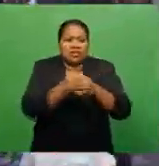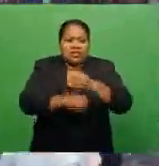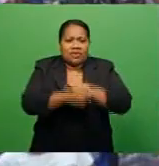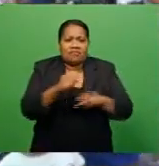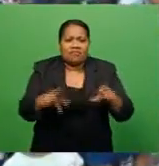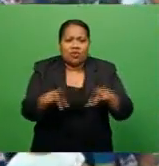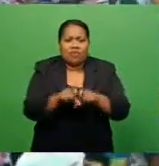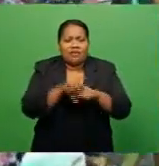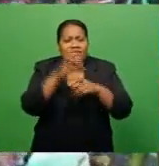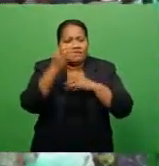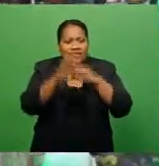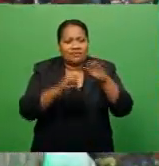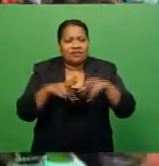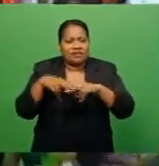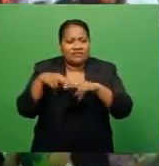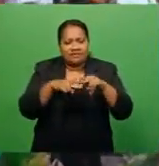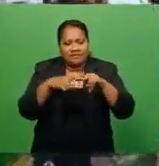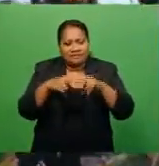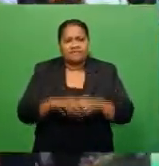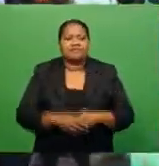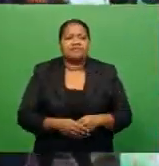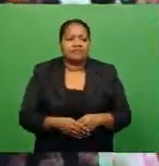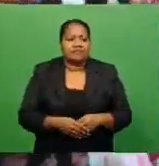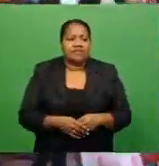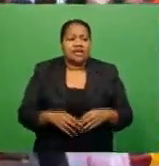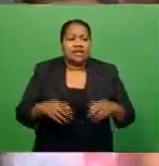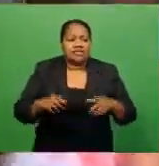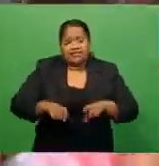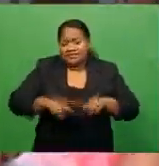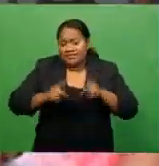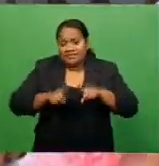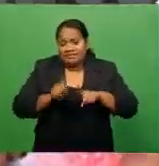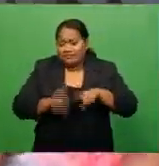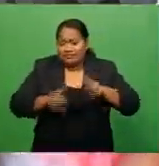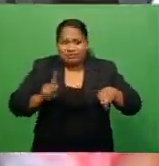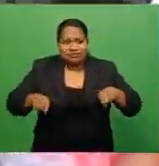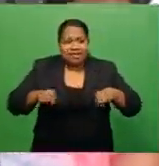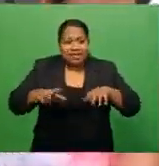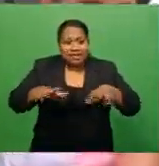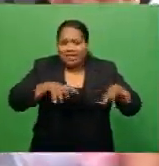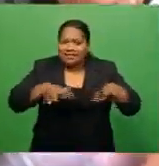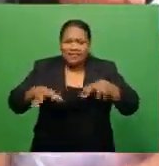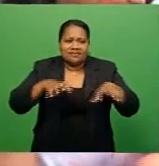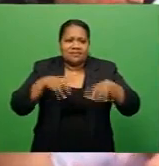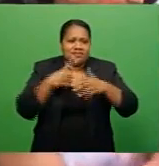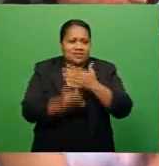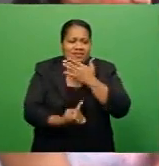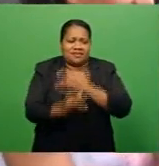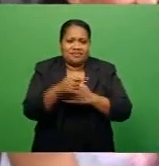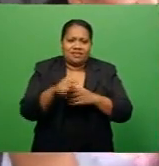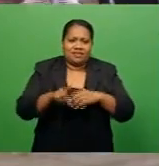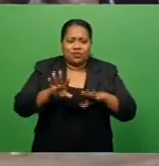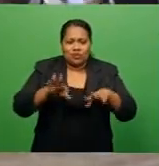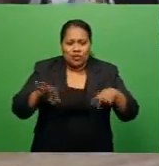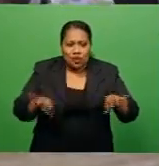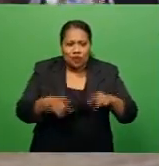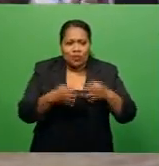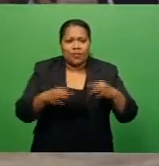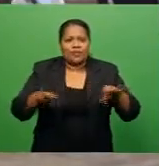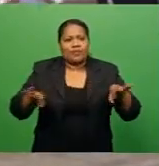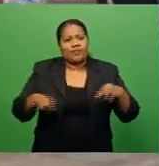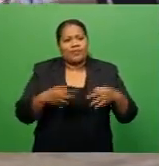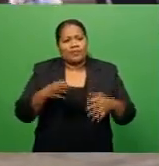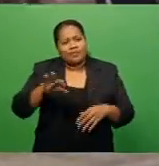and the annual event was packed with a variety of activities, including folk songs and dances by cultural groups. The purpose